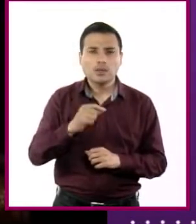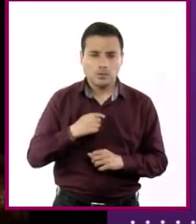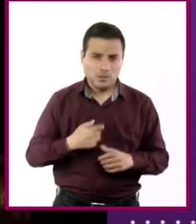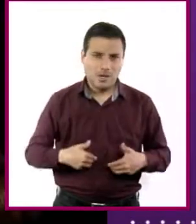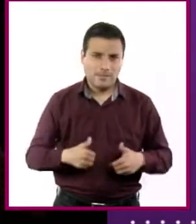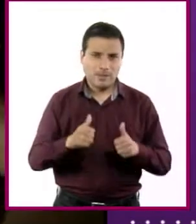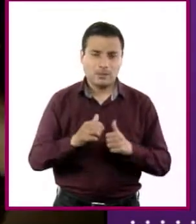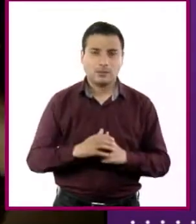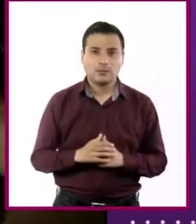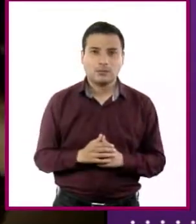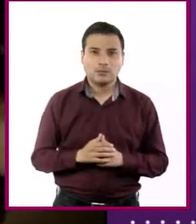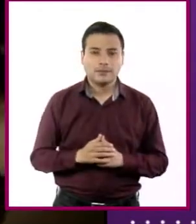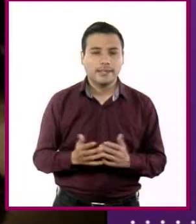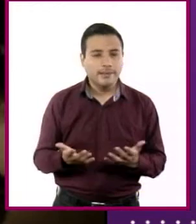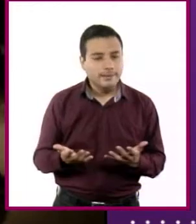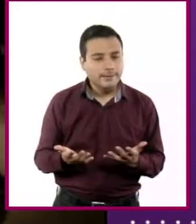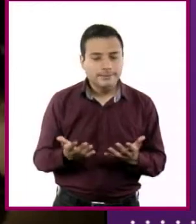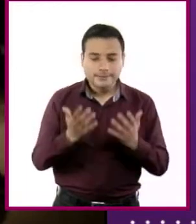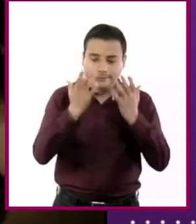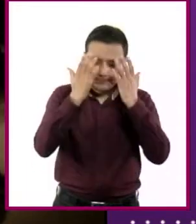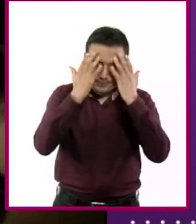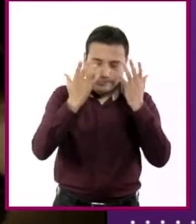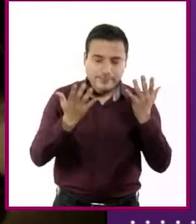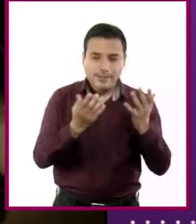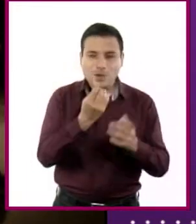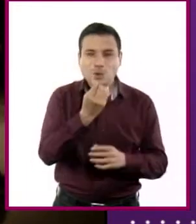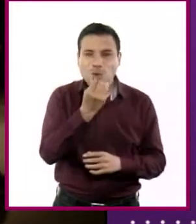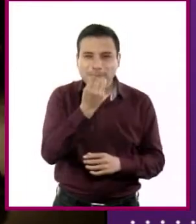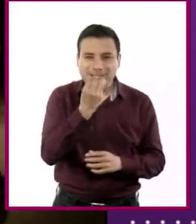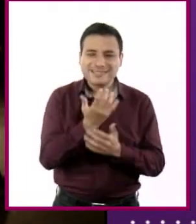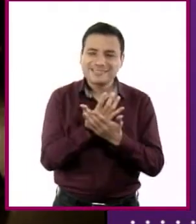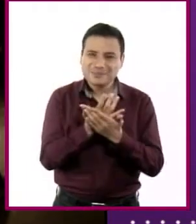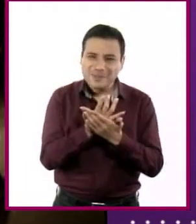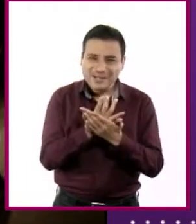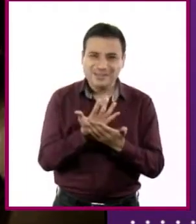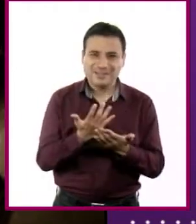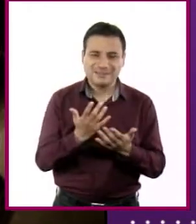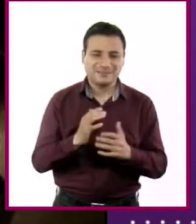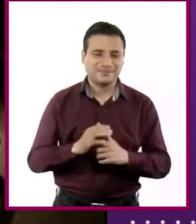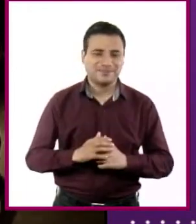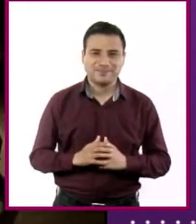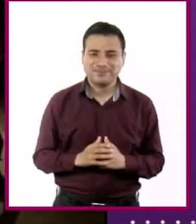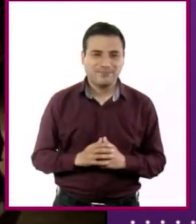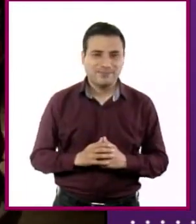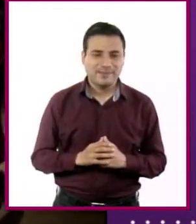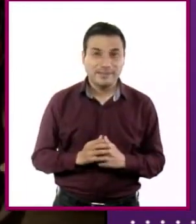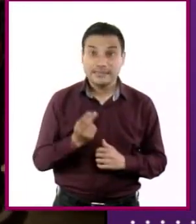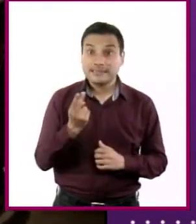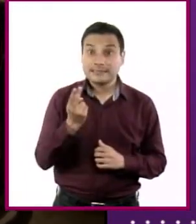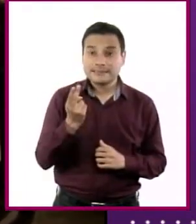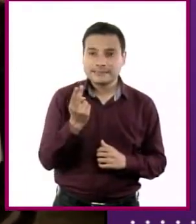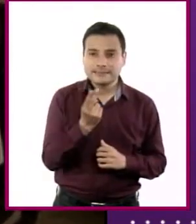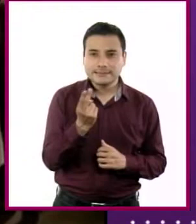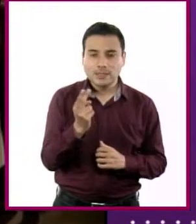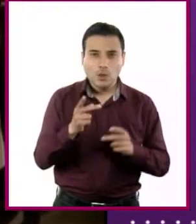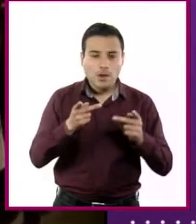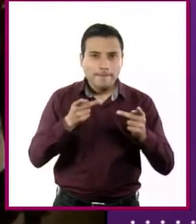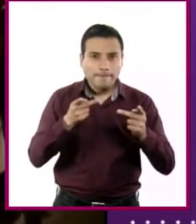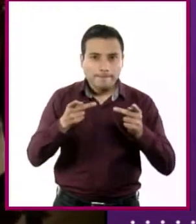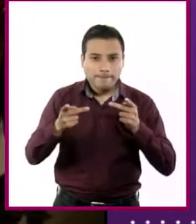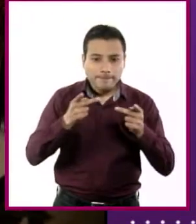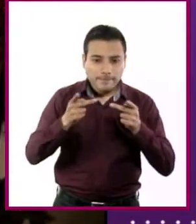hungry. Oh, bloody. We don't have time for lunch. We have to plan everything